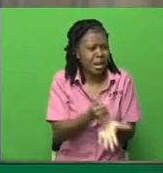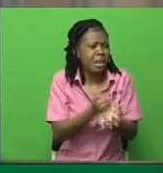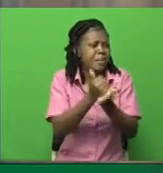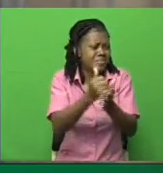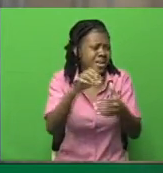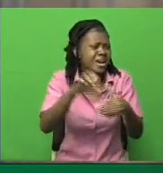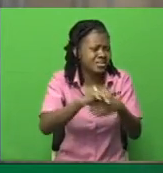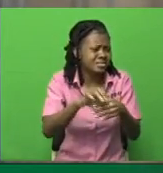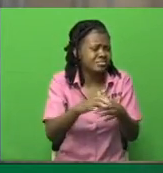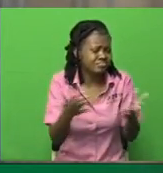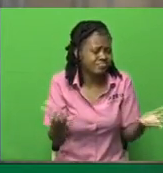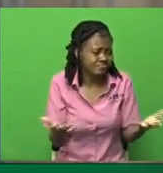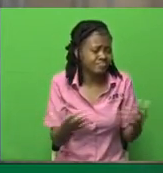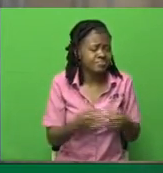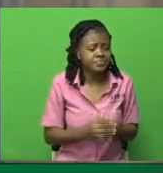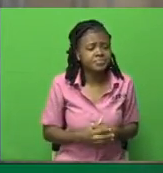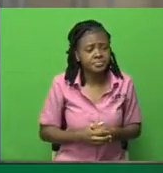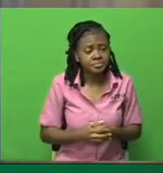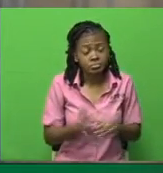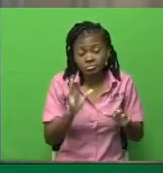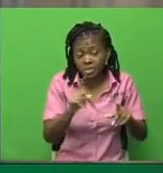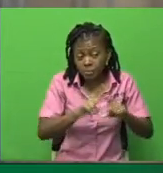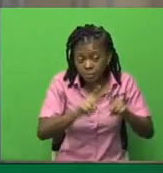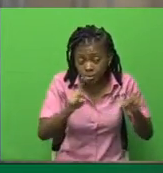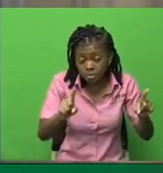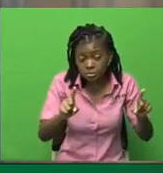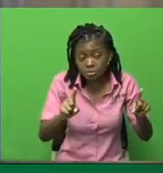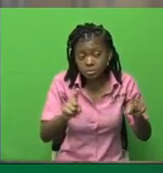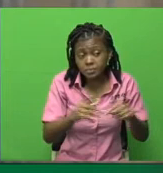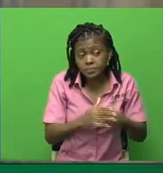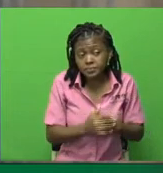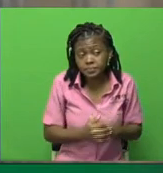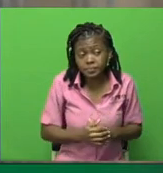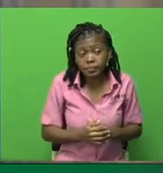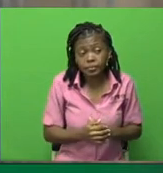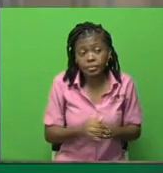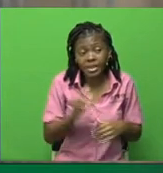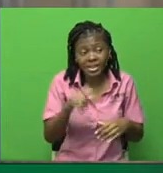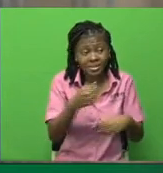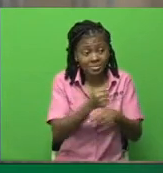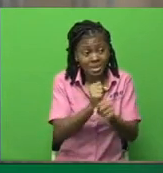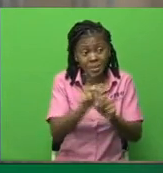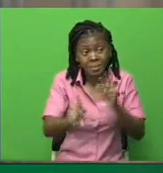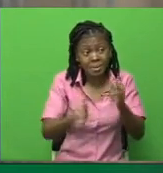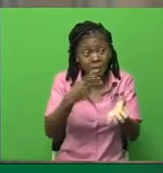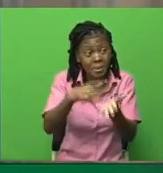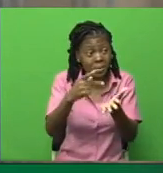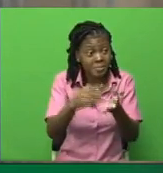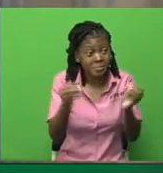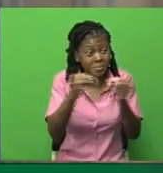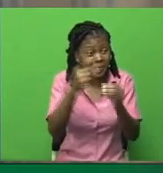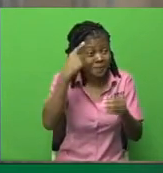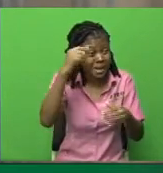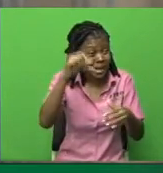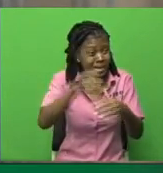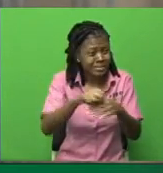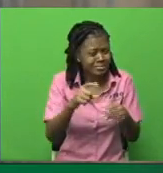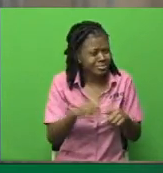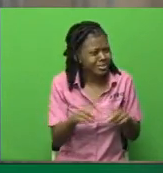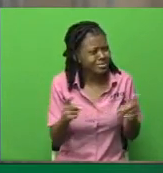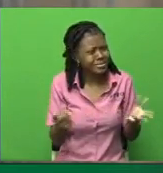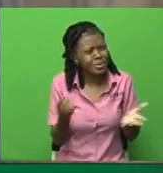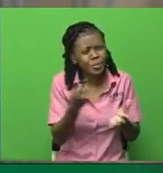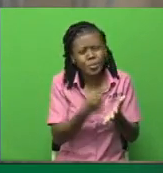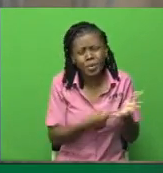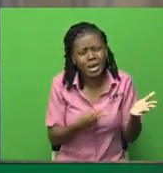administration but apart from laying the burden on the population what is his government and what is his ministries